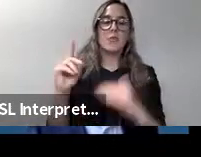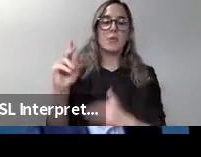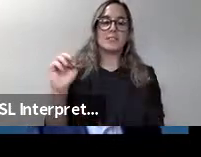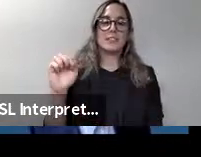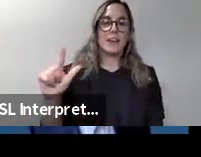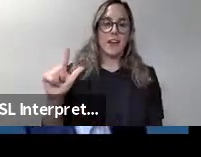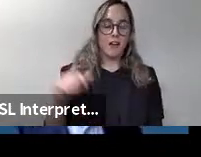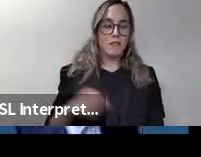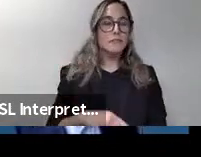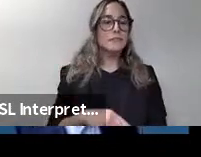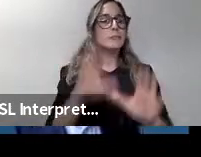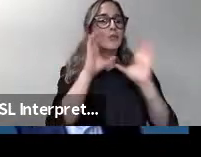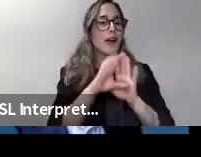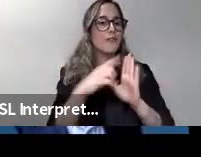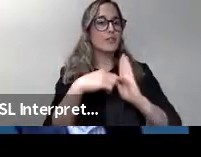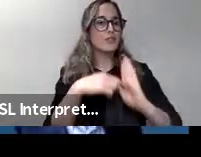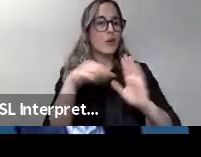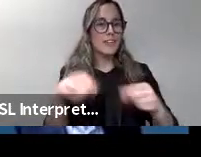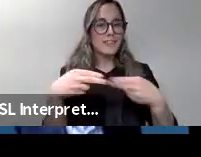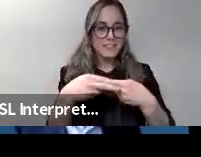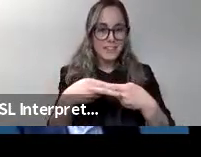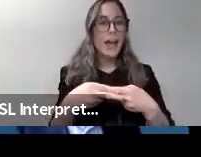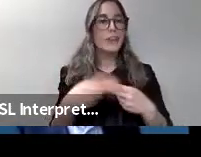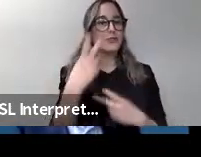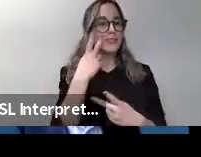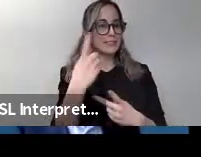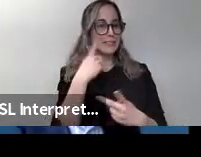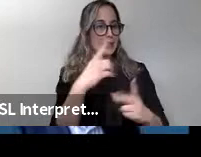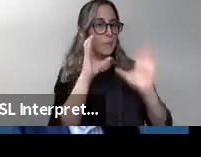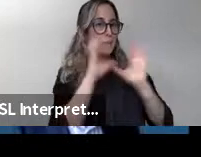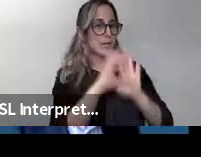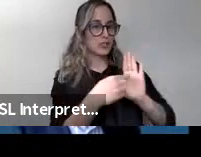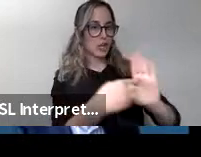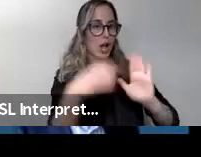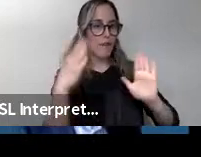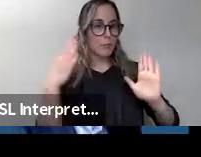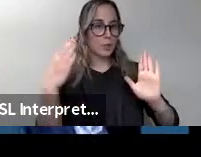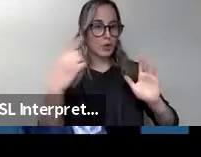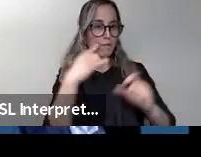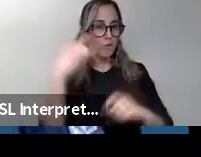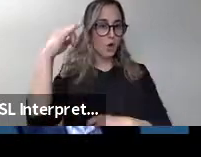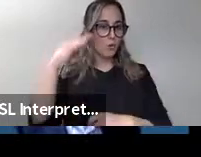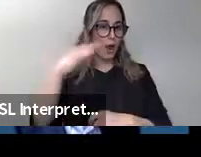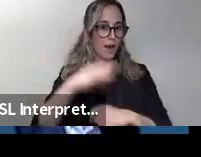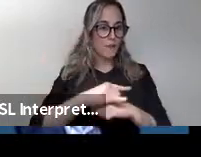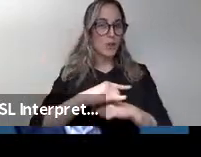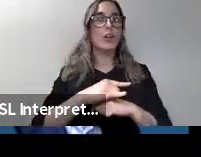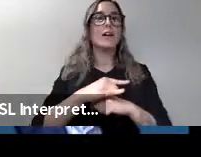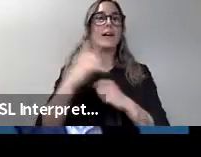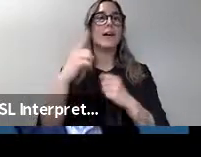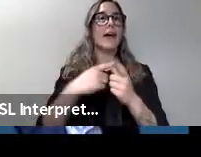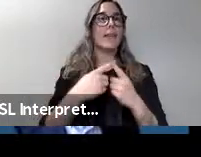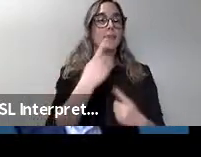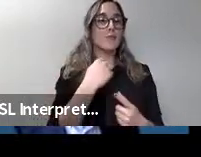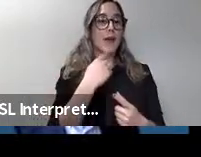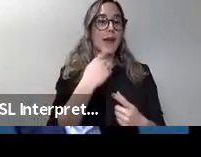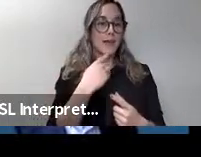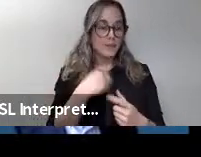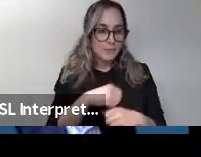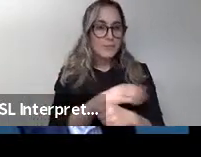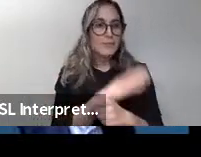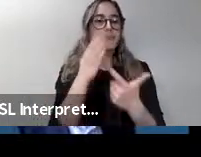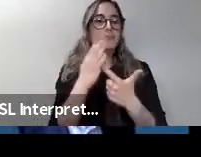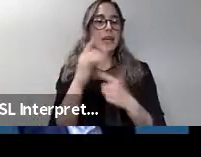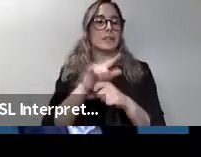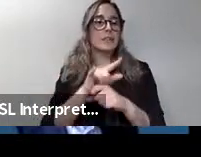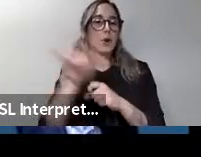The graphic shown in this slide depicts DNL contours in shades of blue for an arrival, shown by the red track and airplane, and a departure, shown